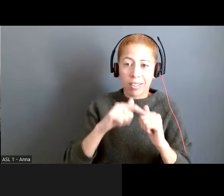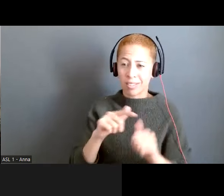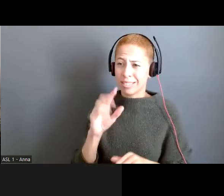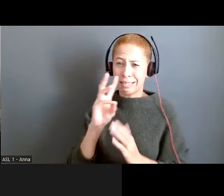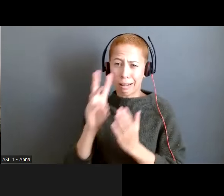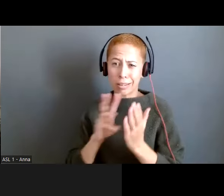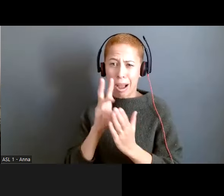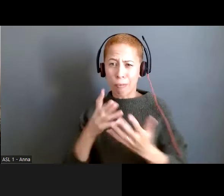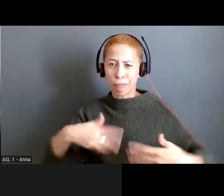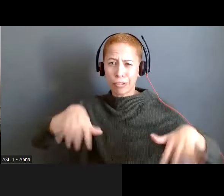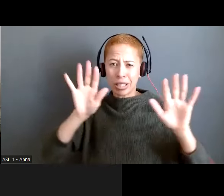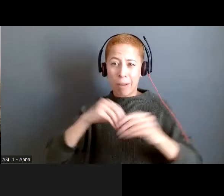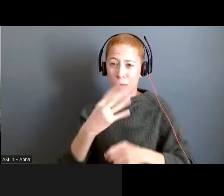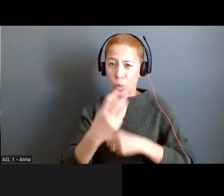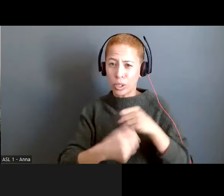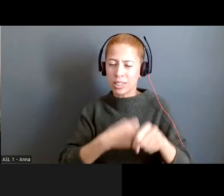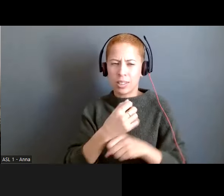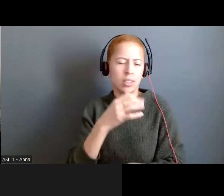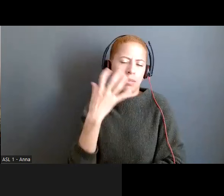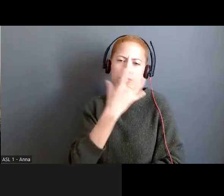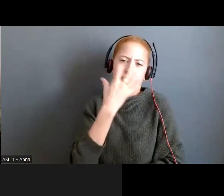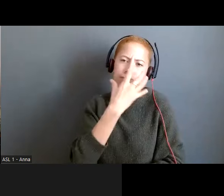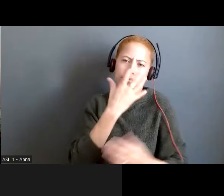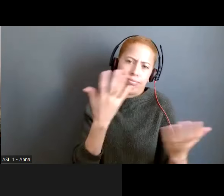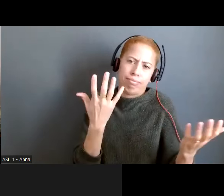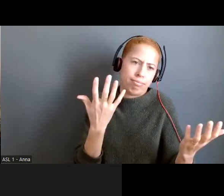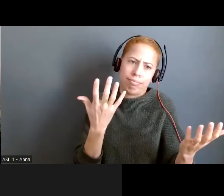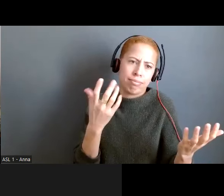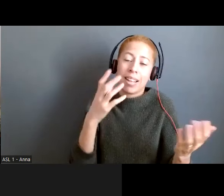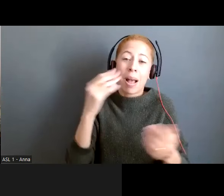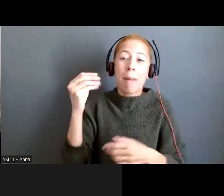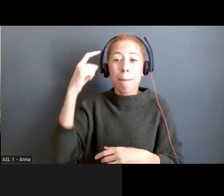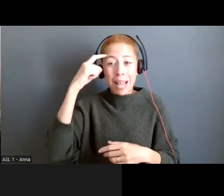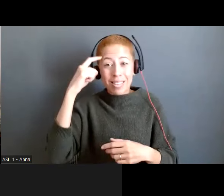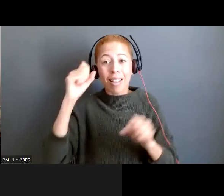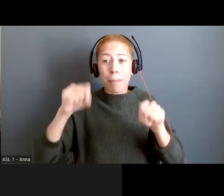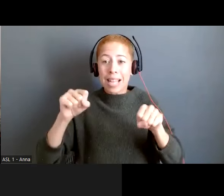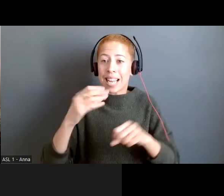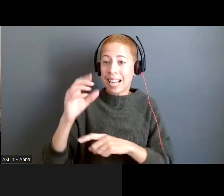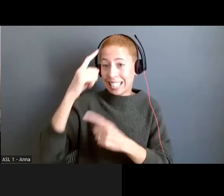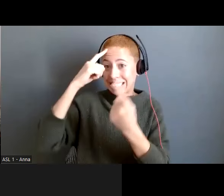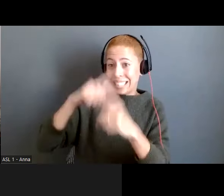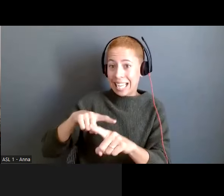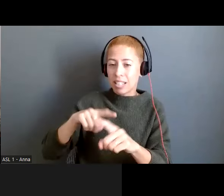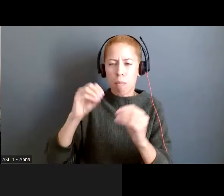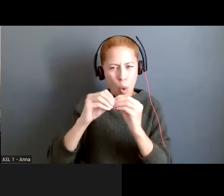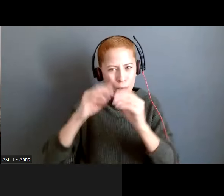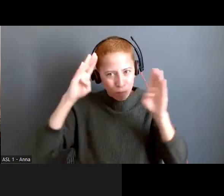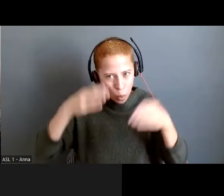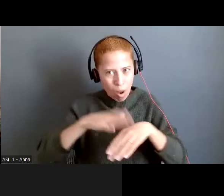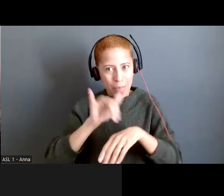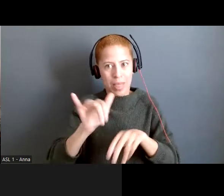mental capacity and consent. So that is outdated and has to change. There's no question. The second is we need to be able to